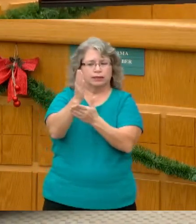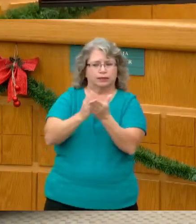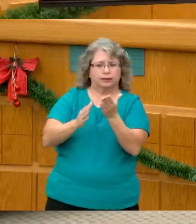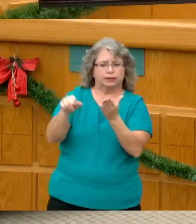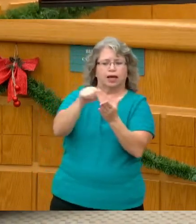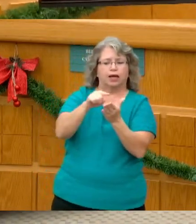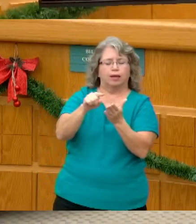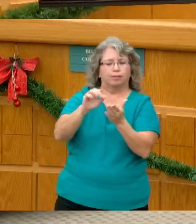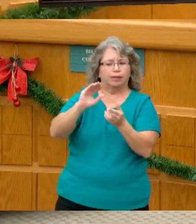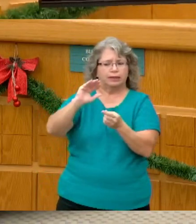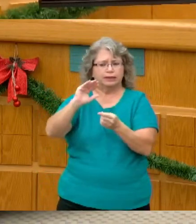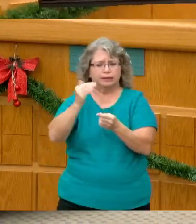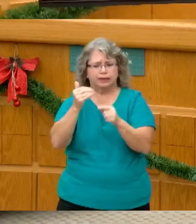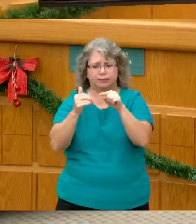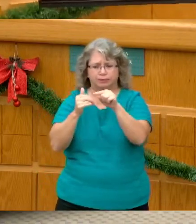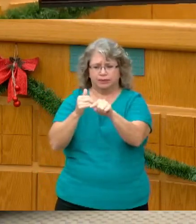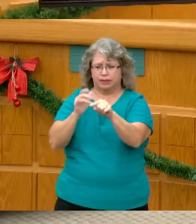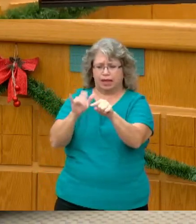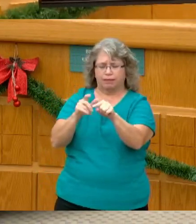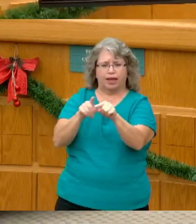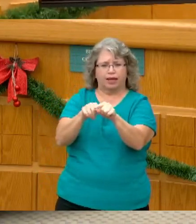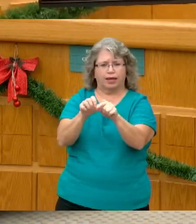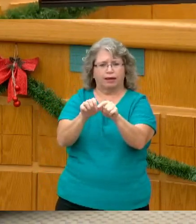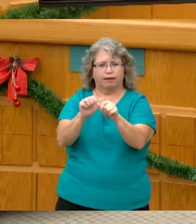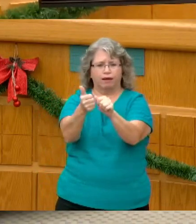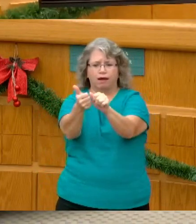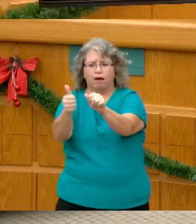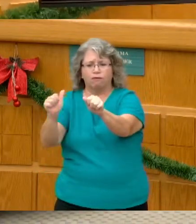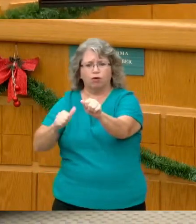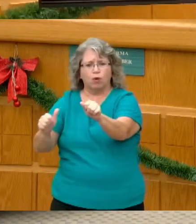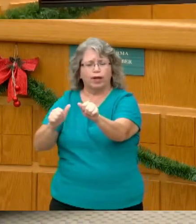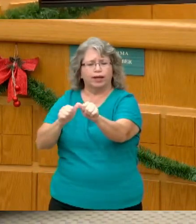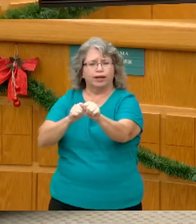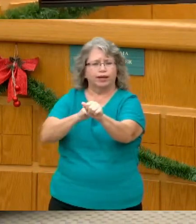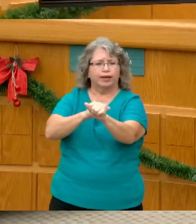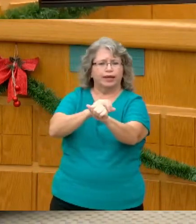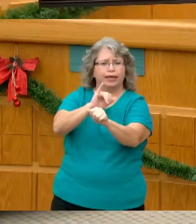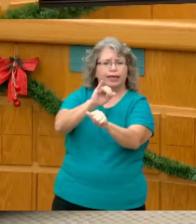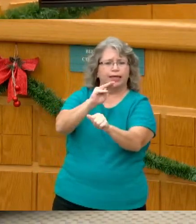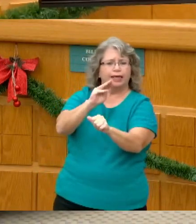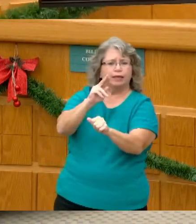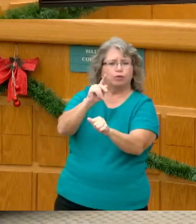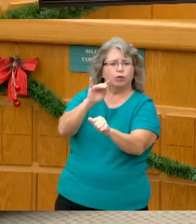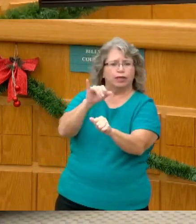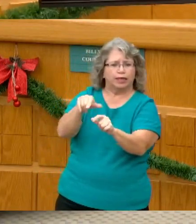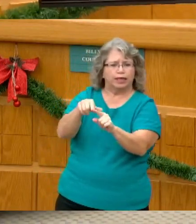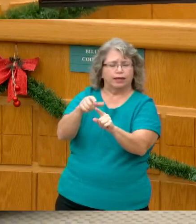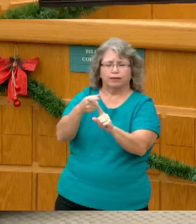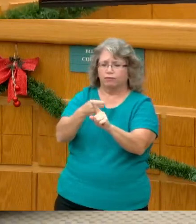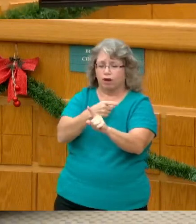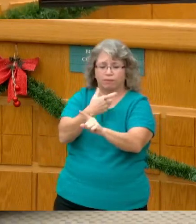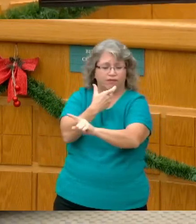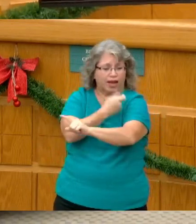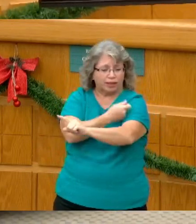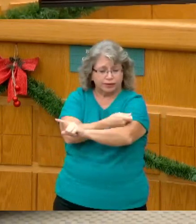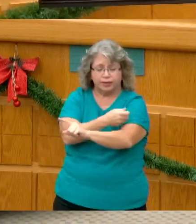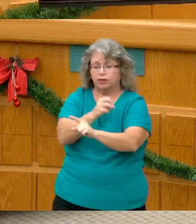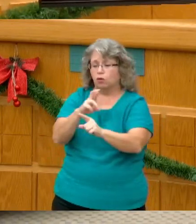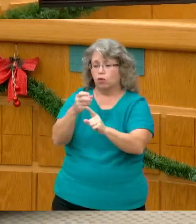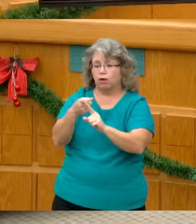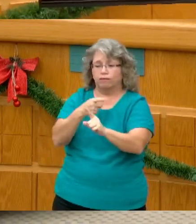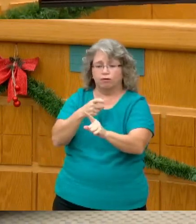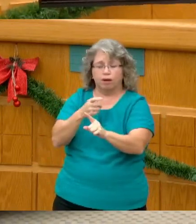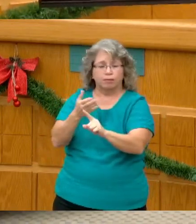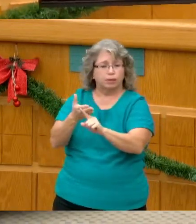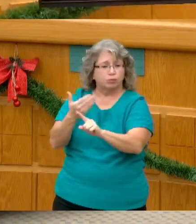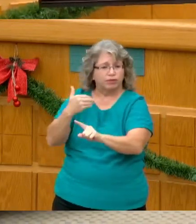escape immunity, whether it's vaccination immunity or if you've been previously sick or infected with COVID-19. We're going to continue